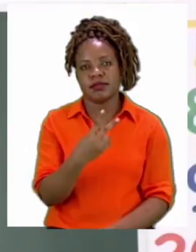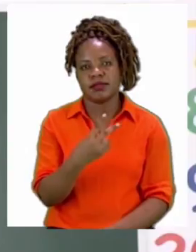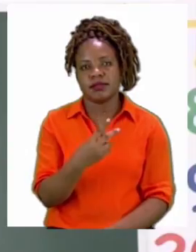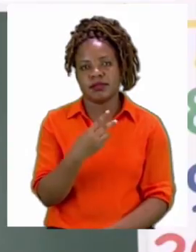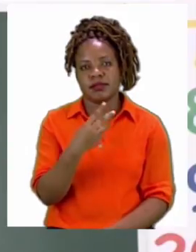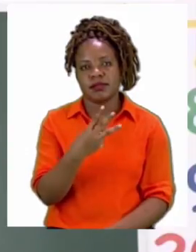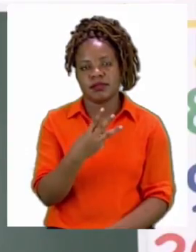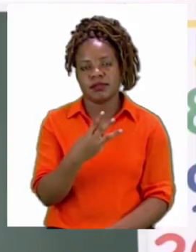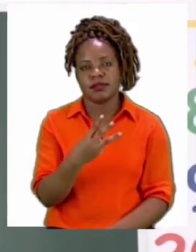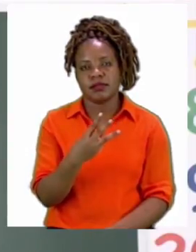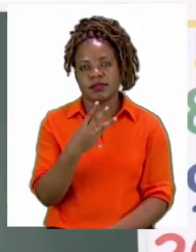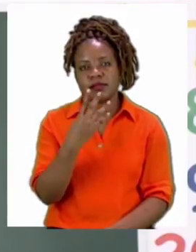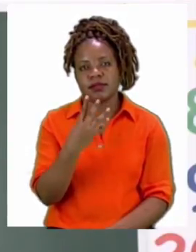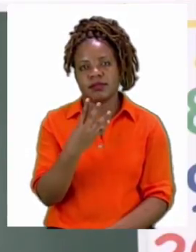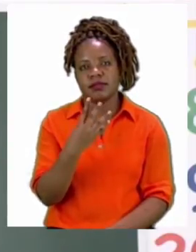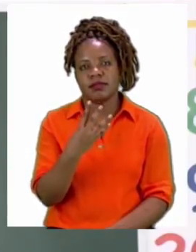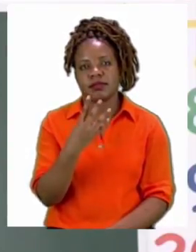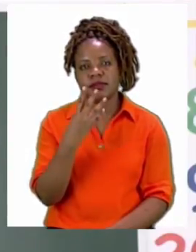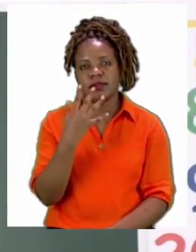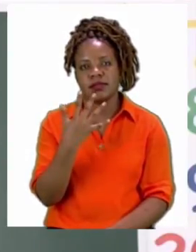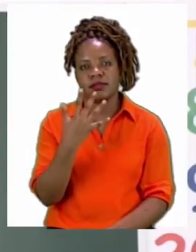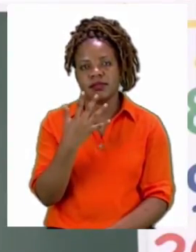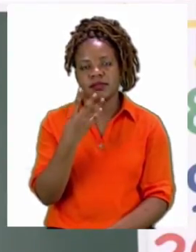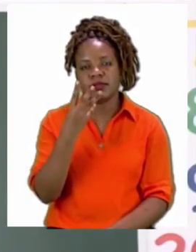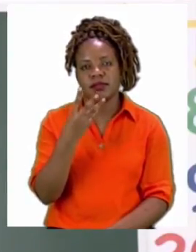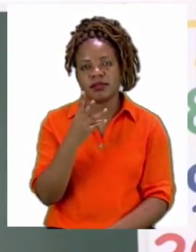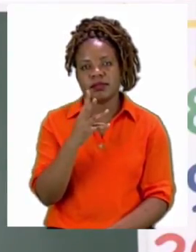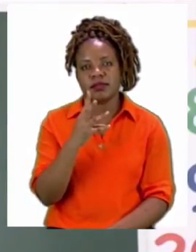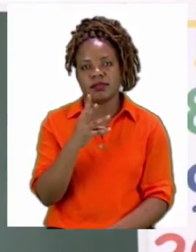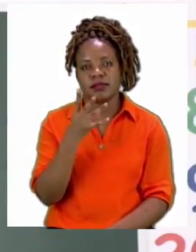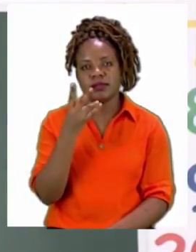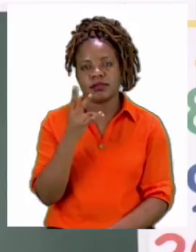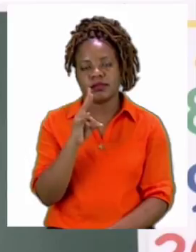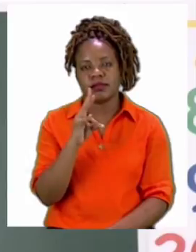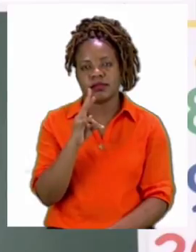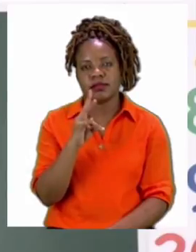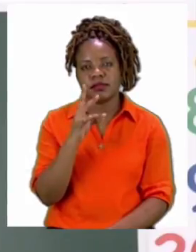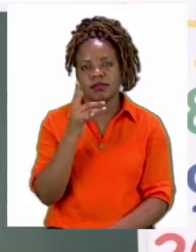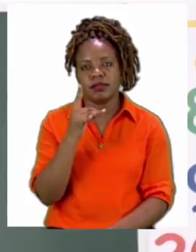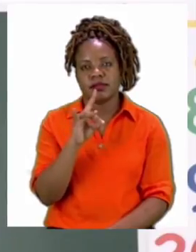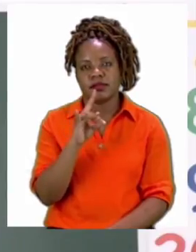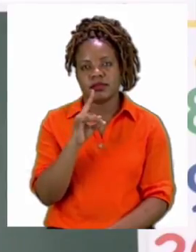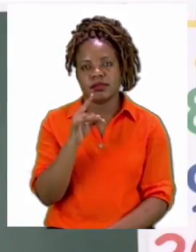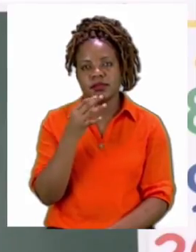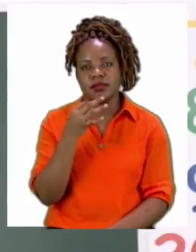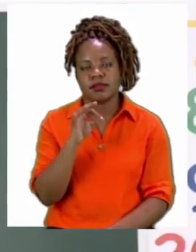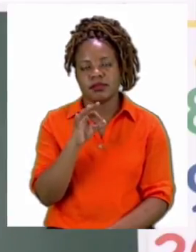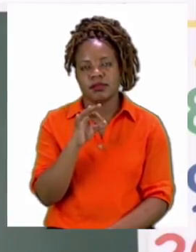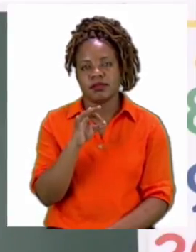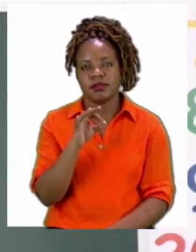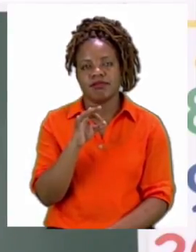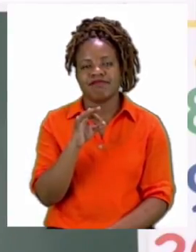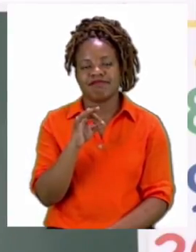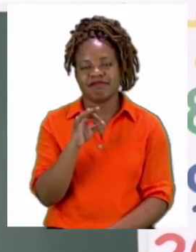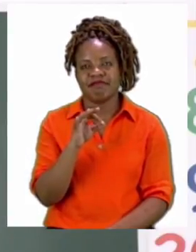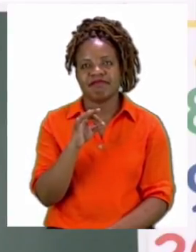2, 3, 4, 5, 6, 7, 8,